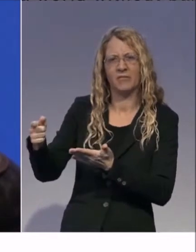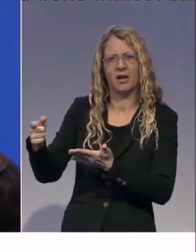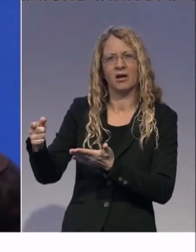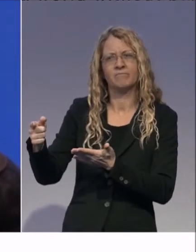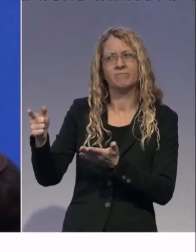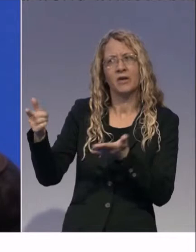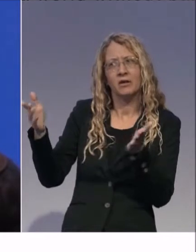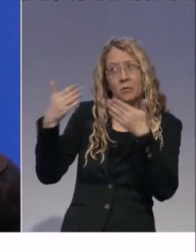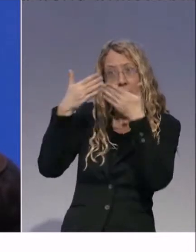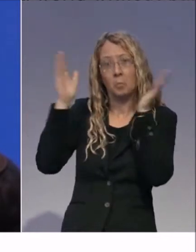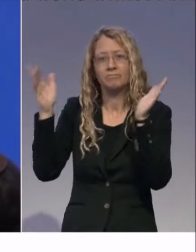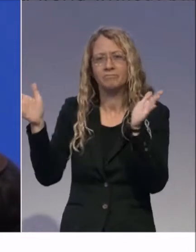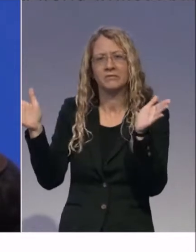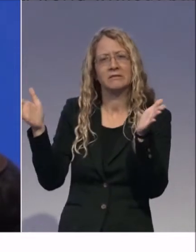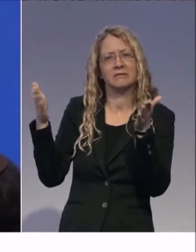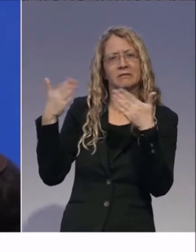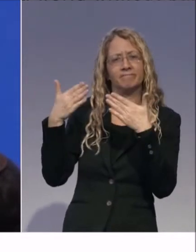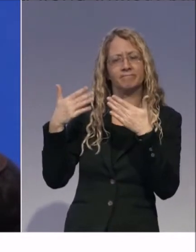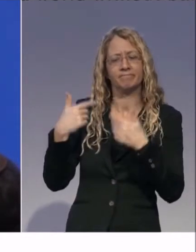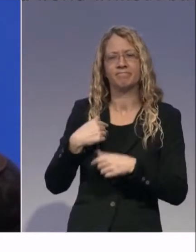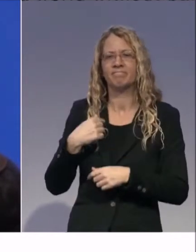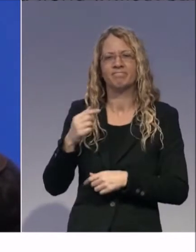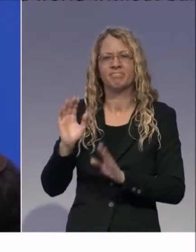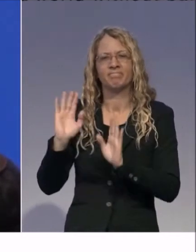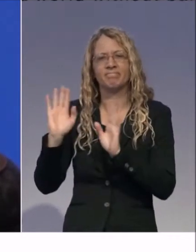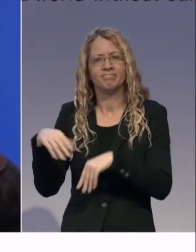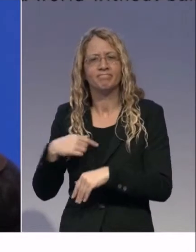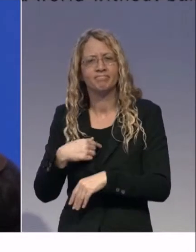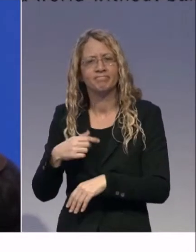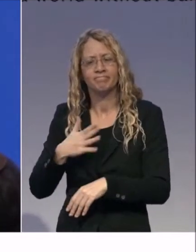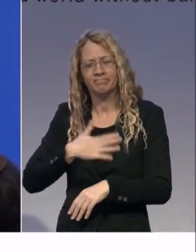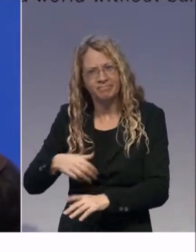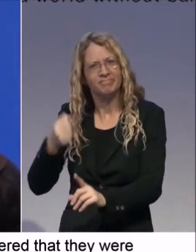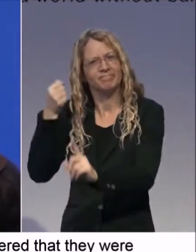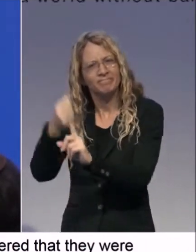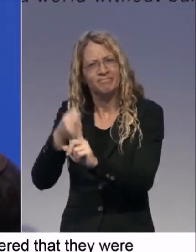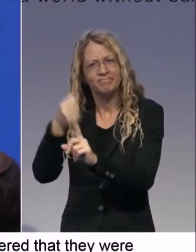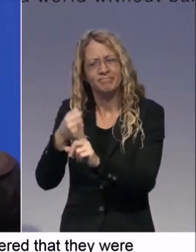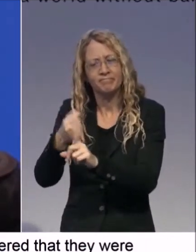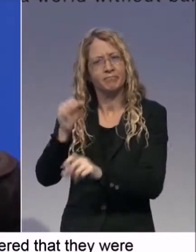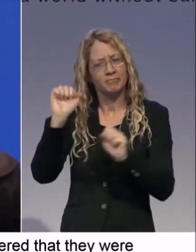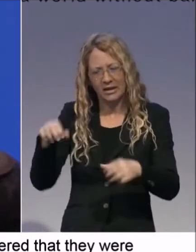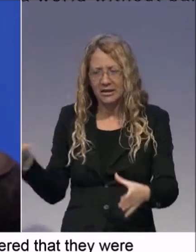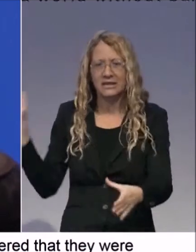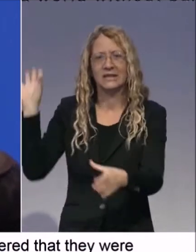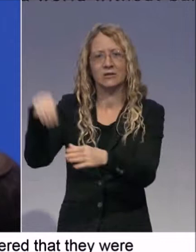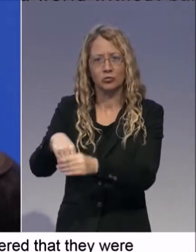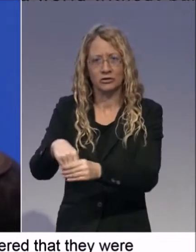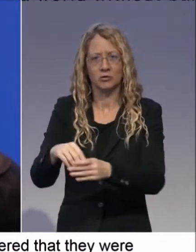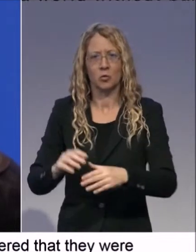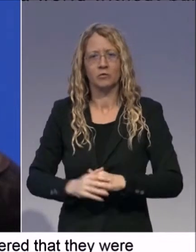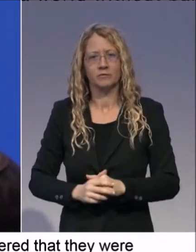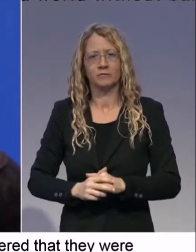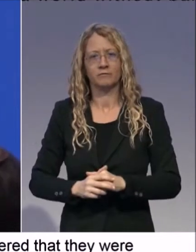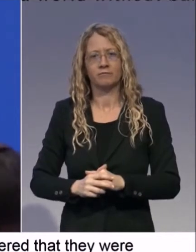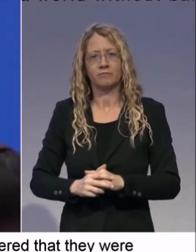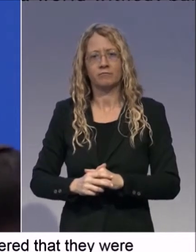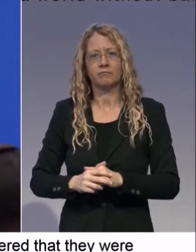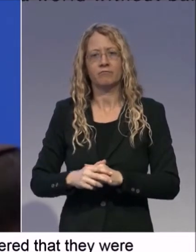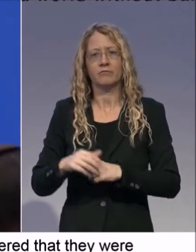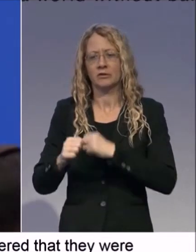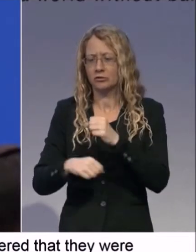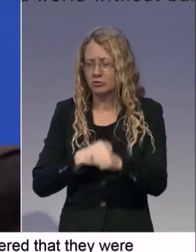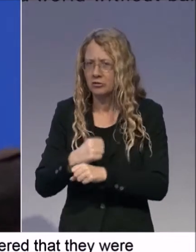inclusive development work. Over the years, I had worked with some international